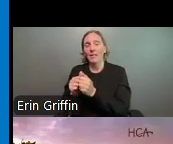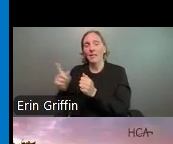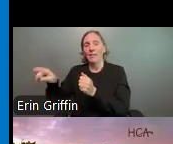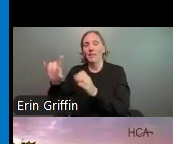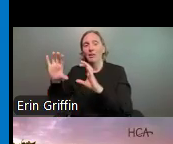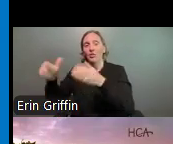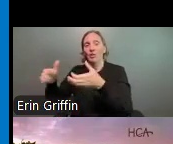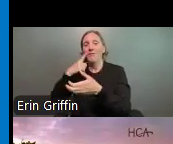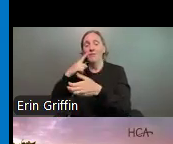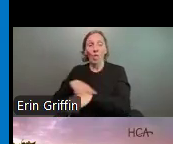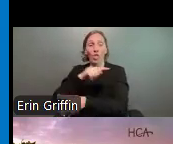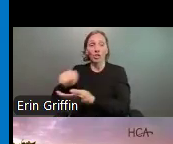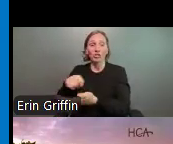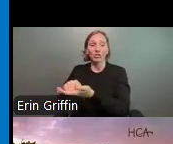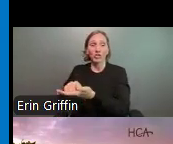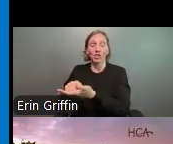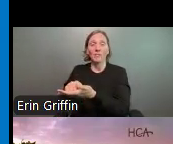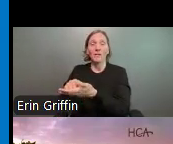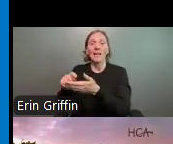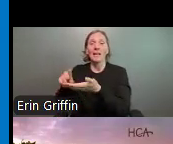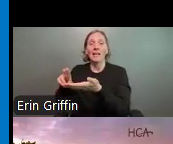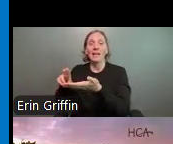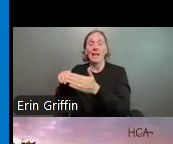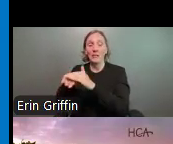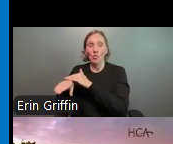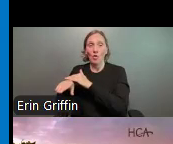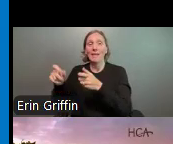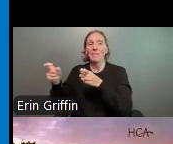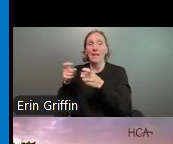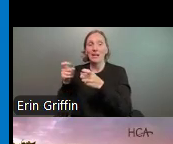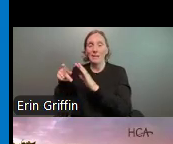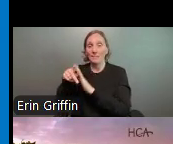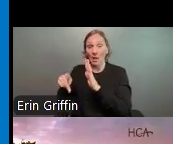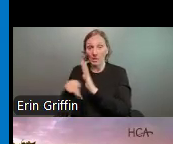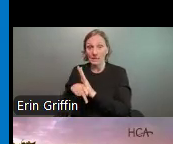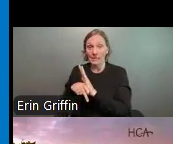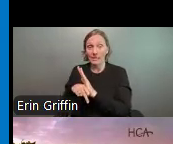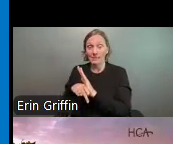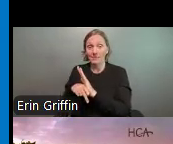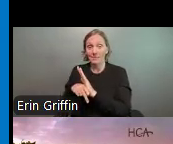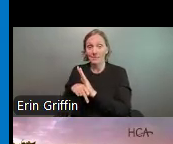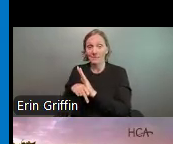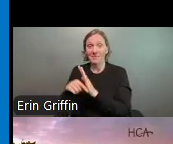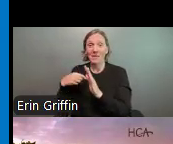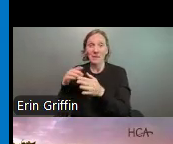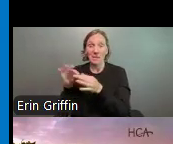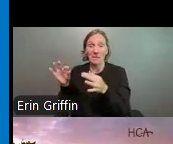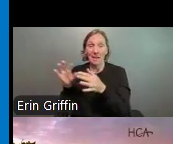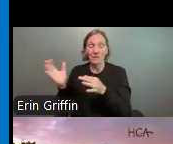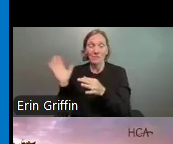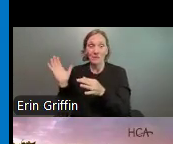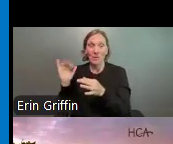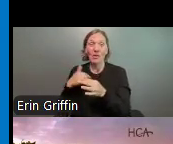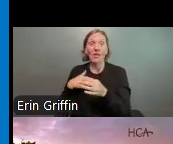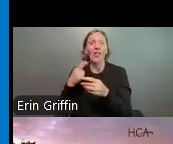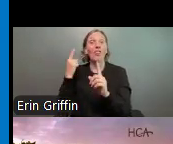longer-term enrollment management policy. And like I said before, the eventual goal is that